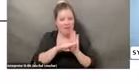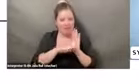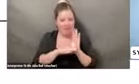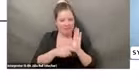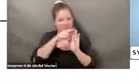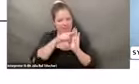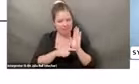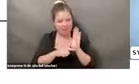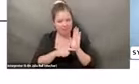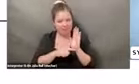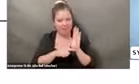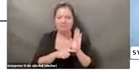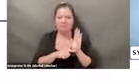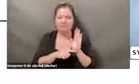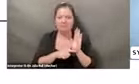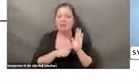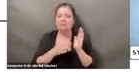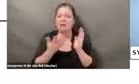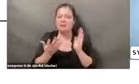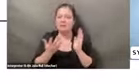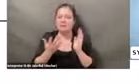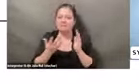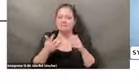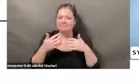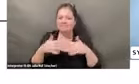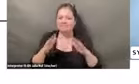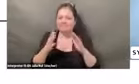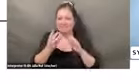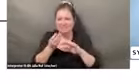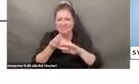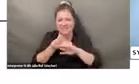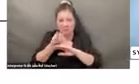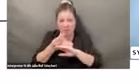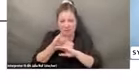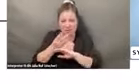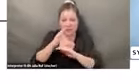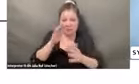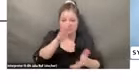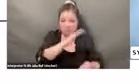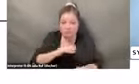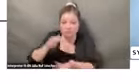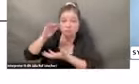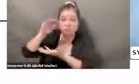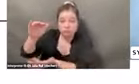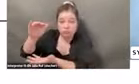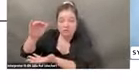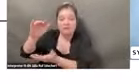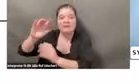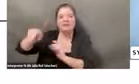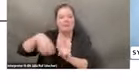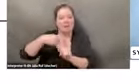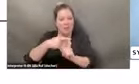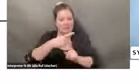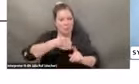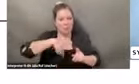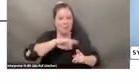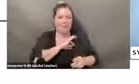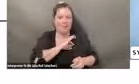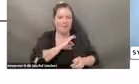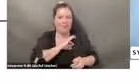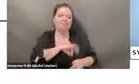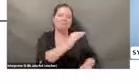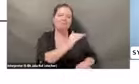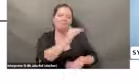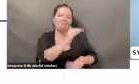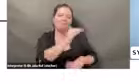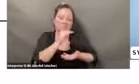of information on initiating the creation of the training courses that we discussed, the courses based on model